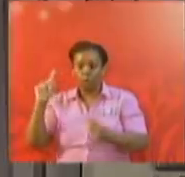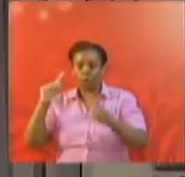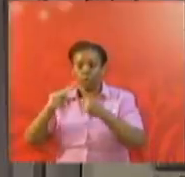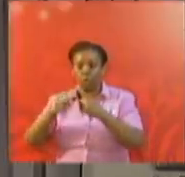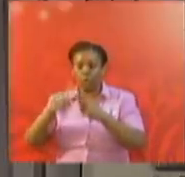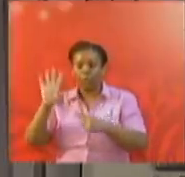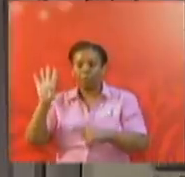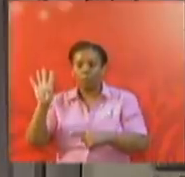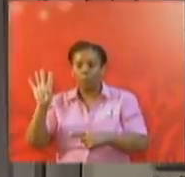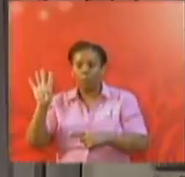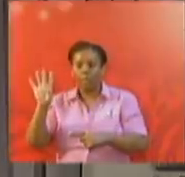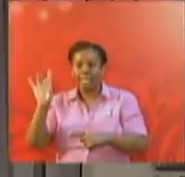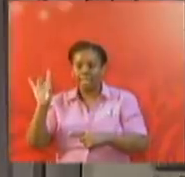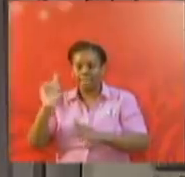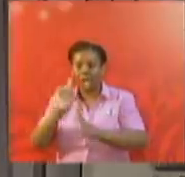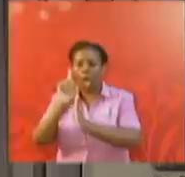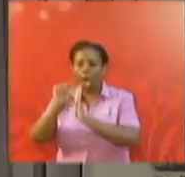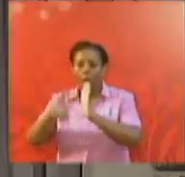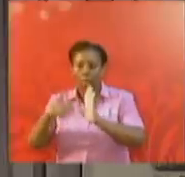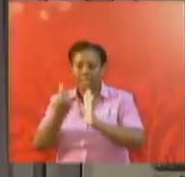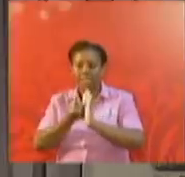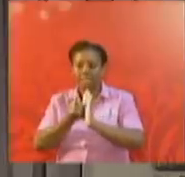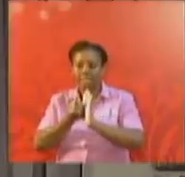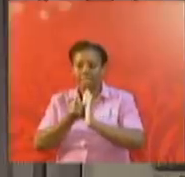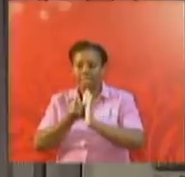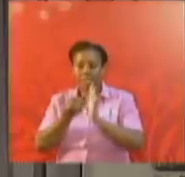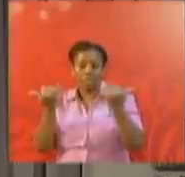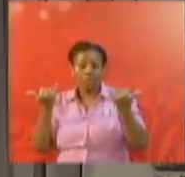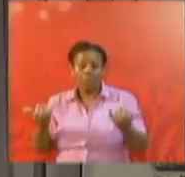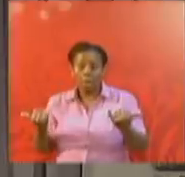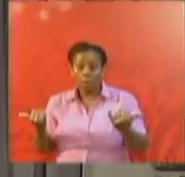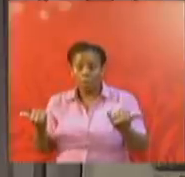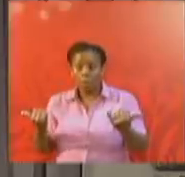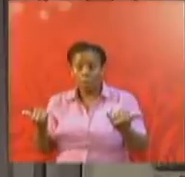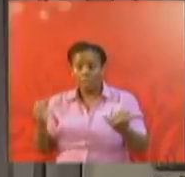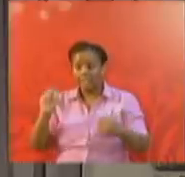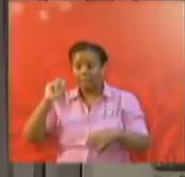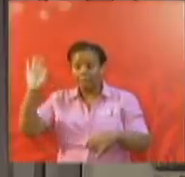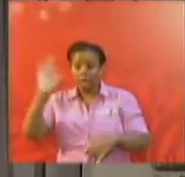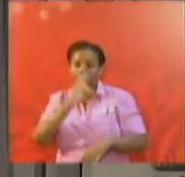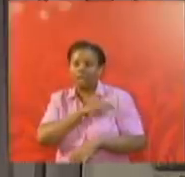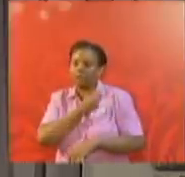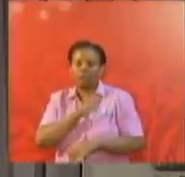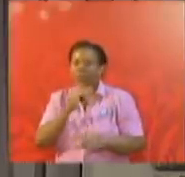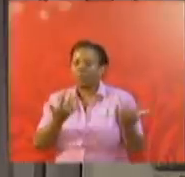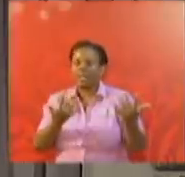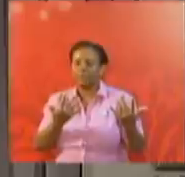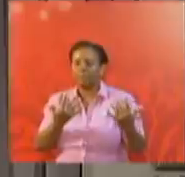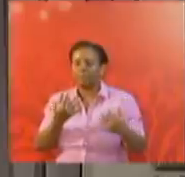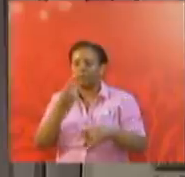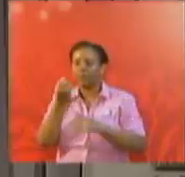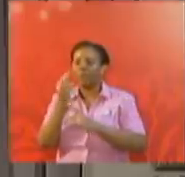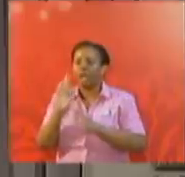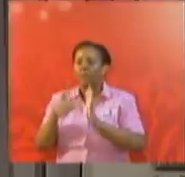less. As a matter of fact, in San Fernando now, it is less than 12 hours because they have their own machine. They have done about